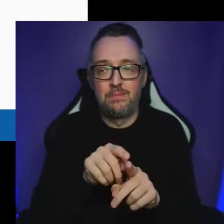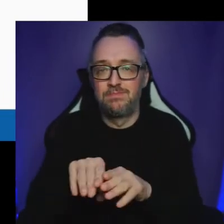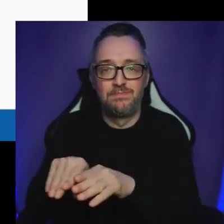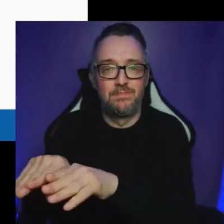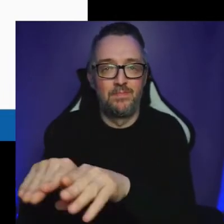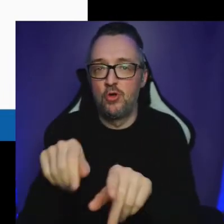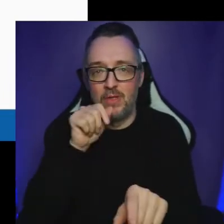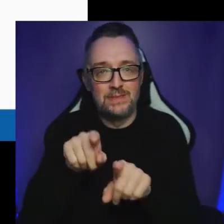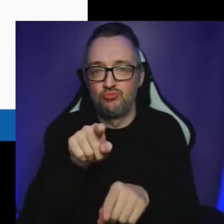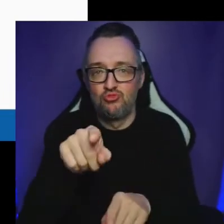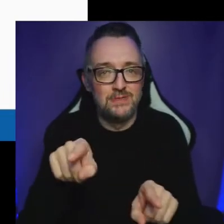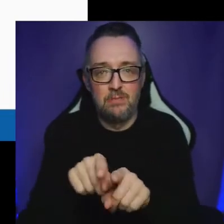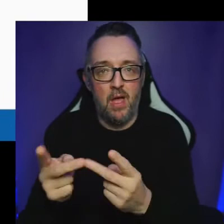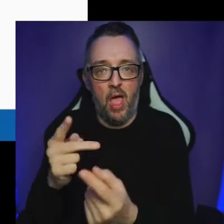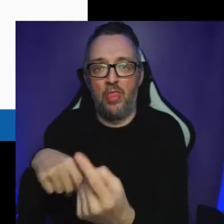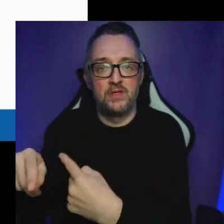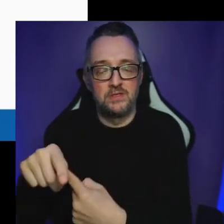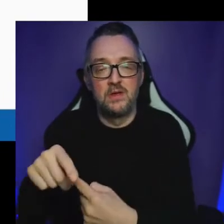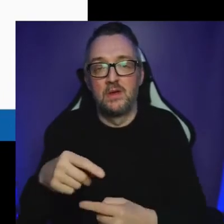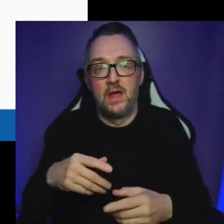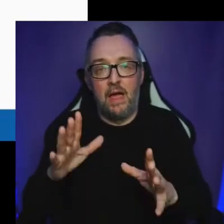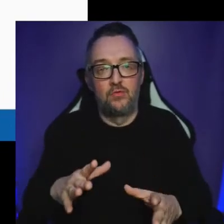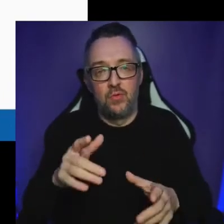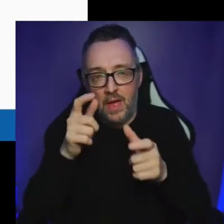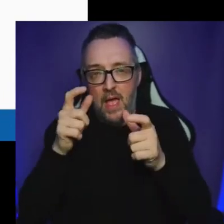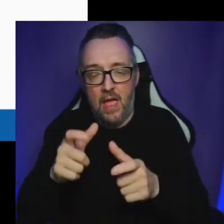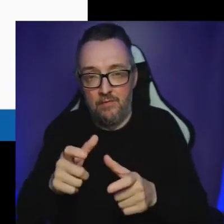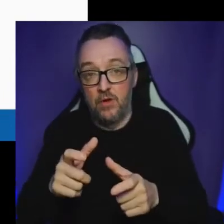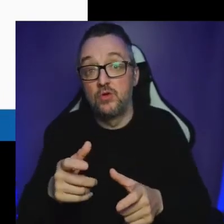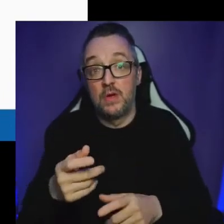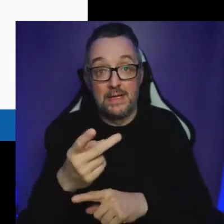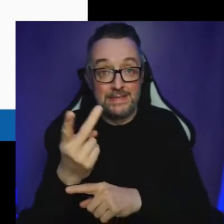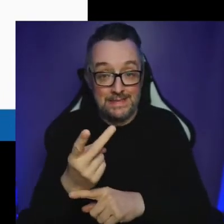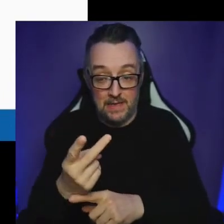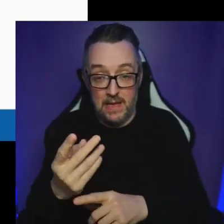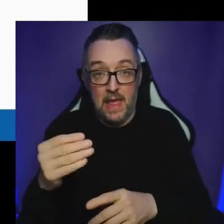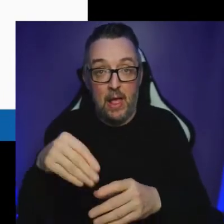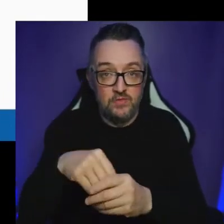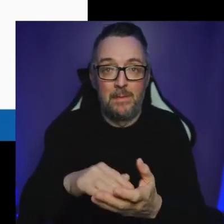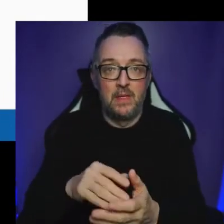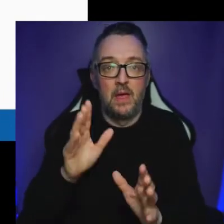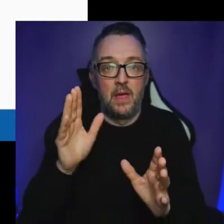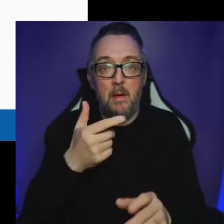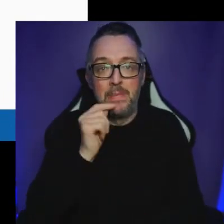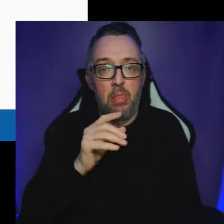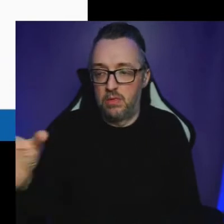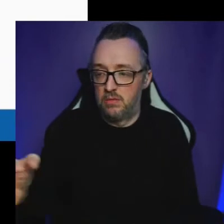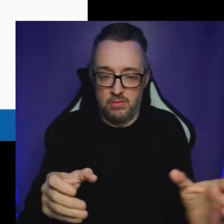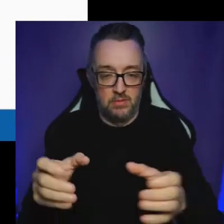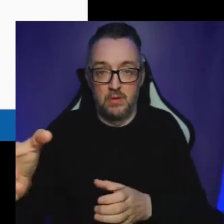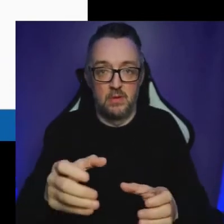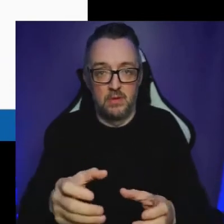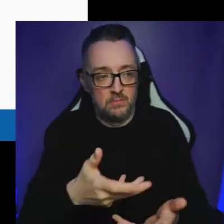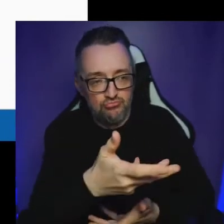very conscious of that as a designer. So designing inclusively, bringing people into that process, takes